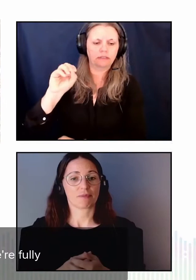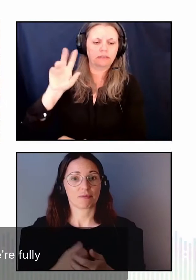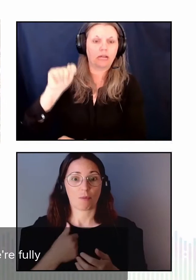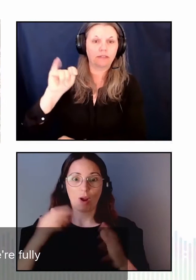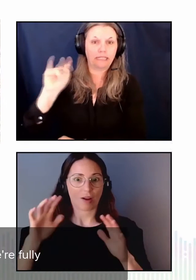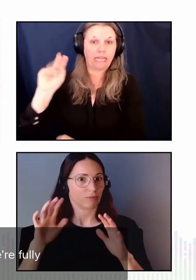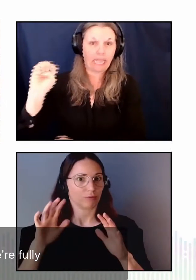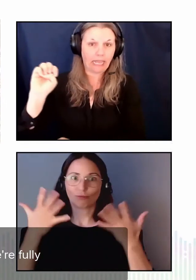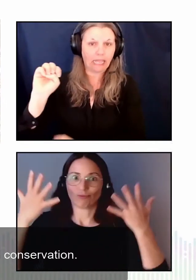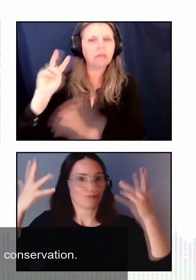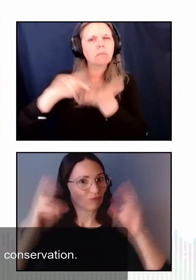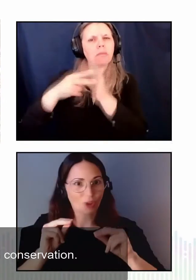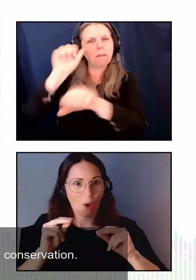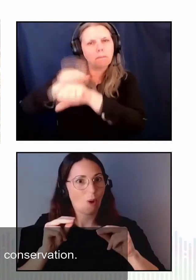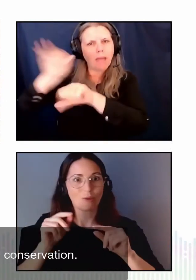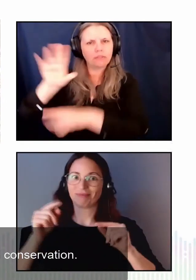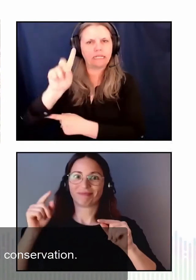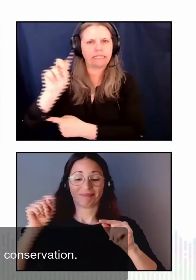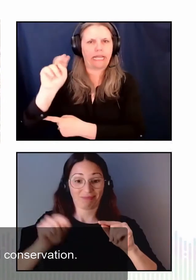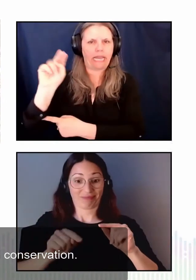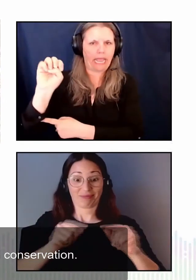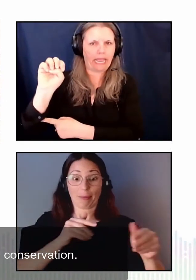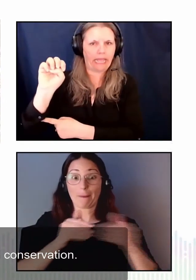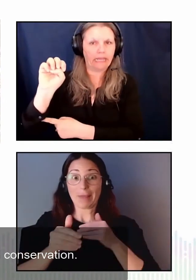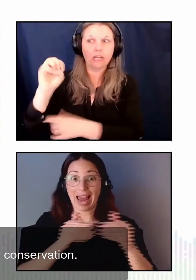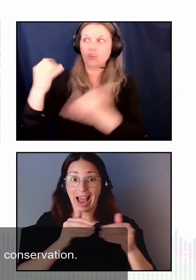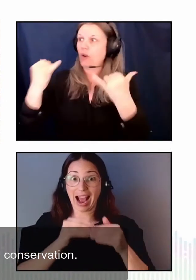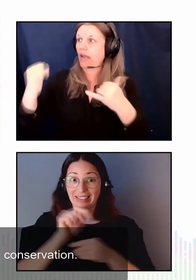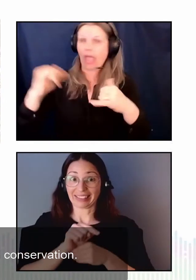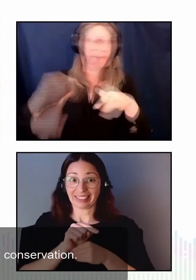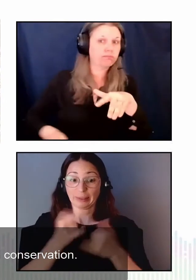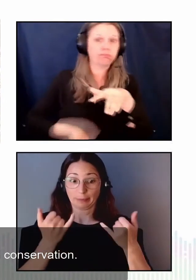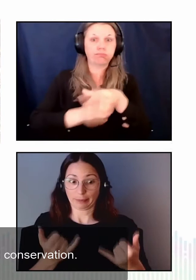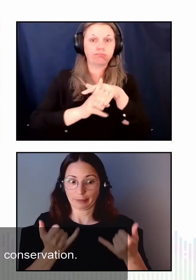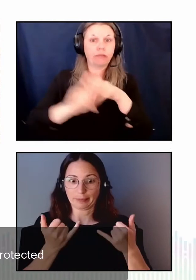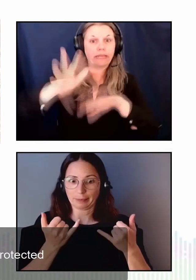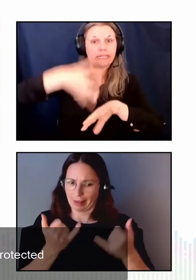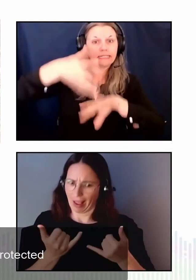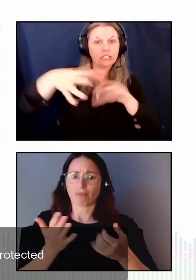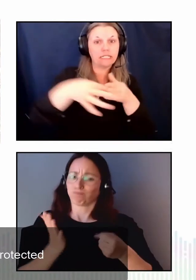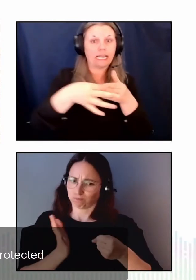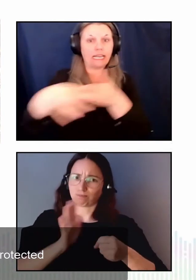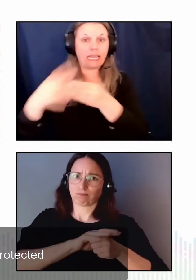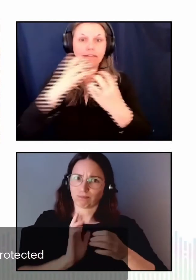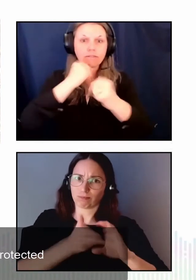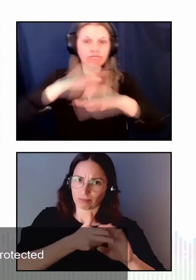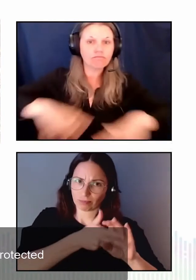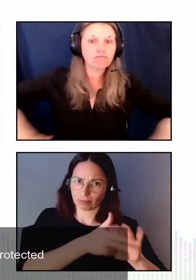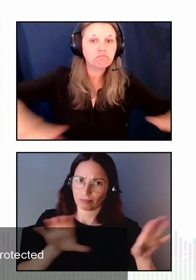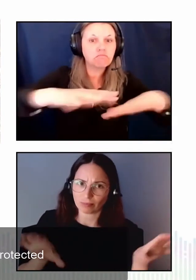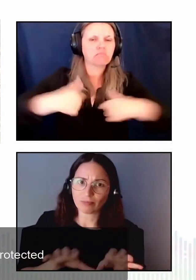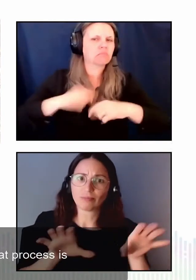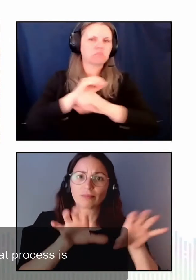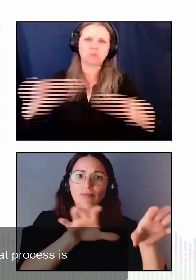to a place where we're fully engaged in a process called Indigenous-led conservation. And we are also working on